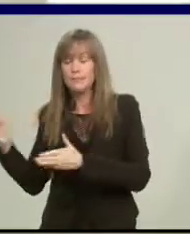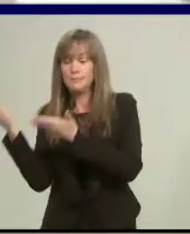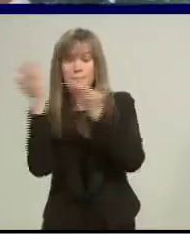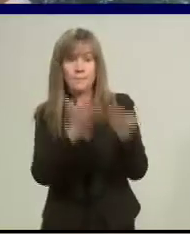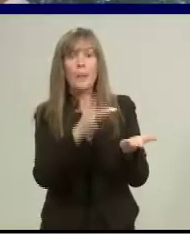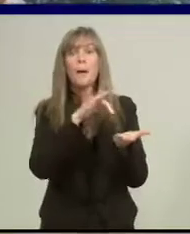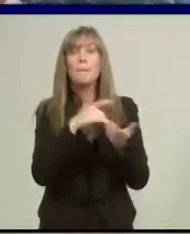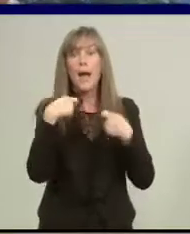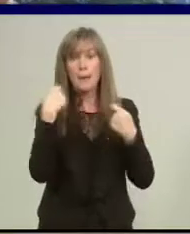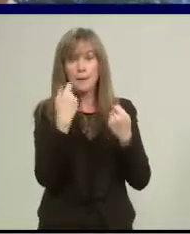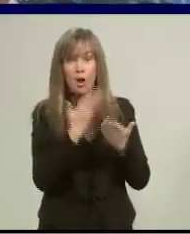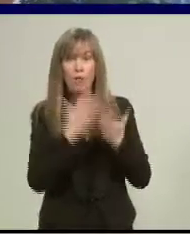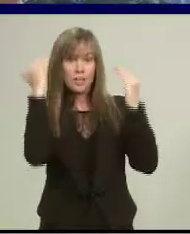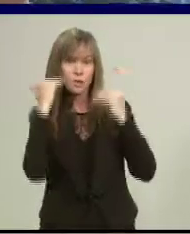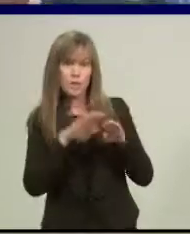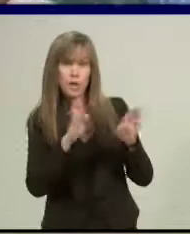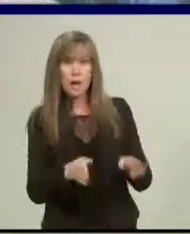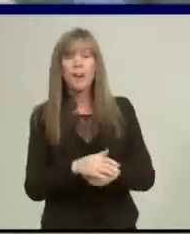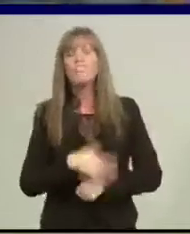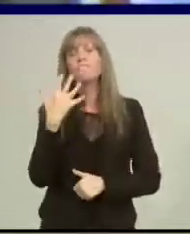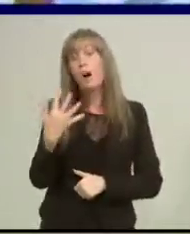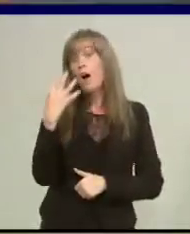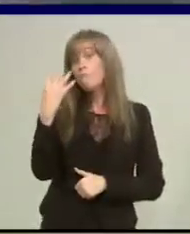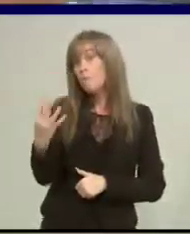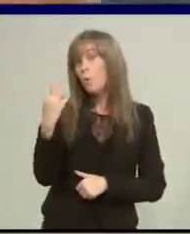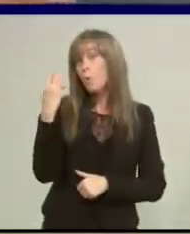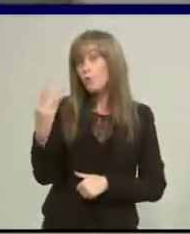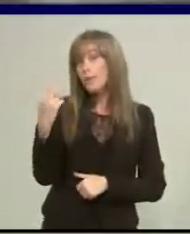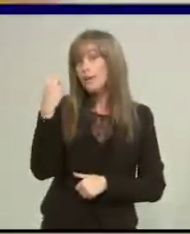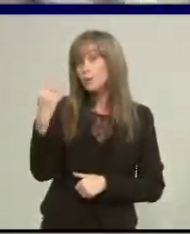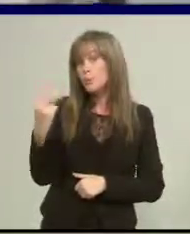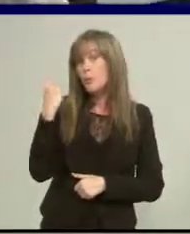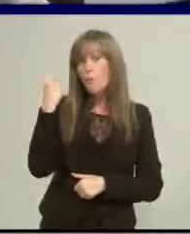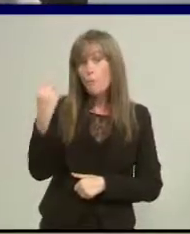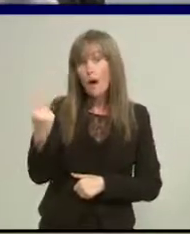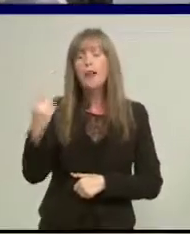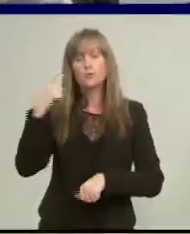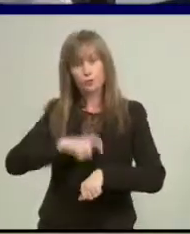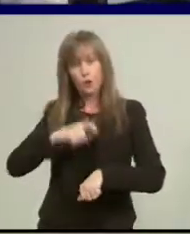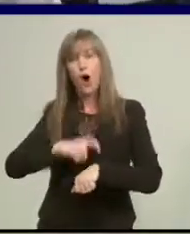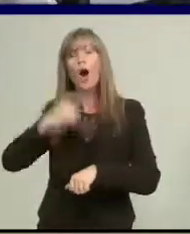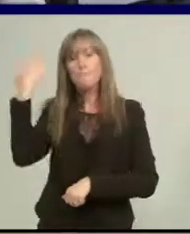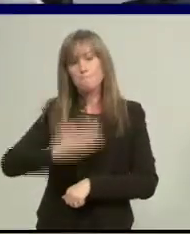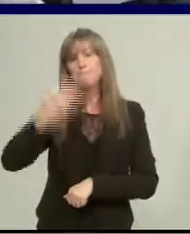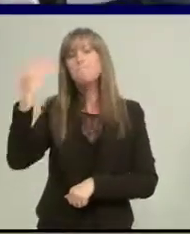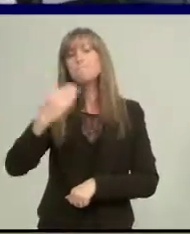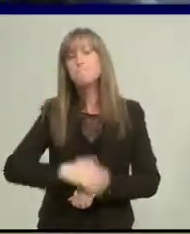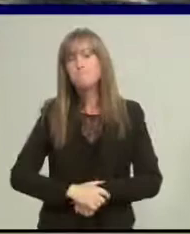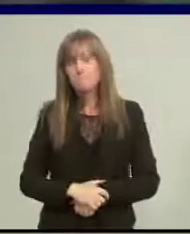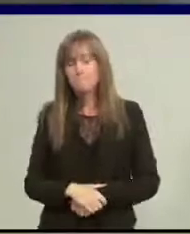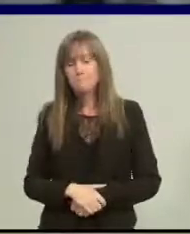table. 5, 4, 3, 2, 1, that's time!